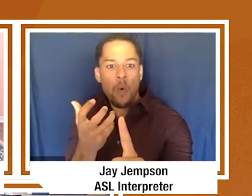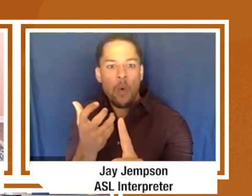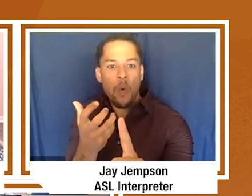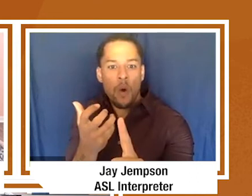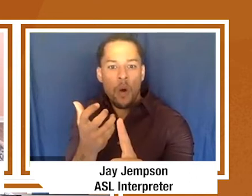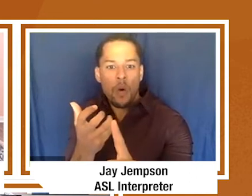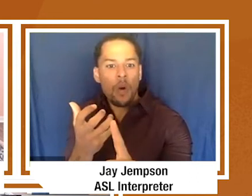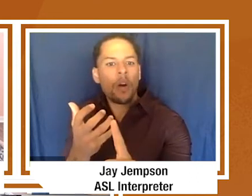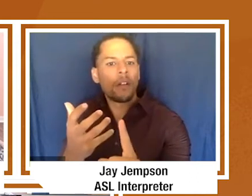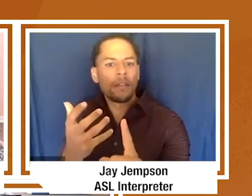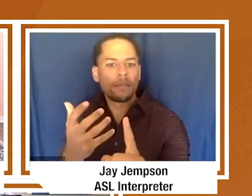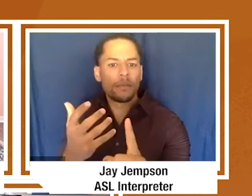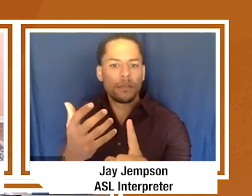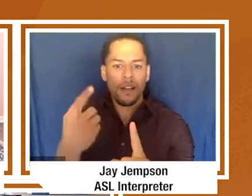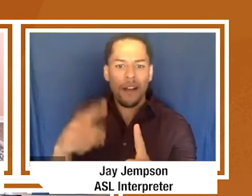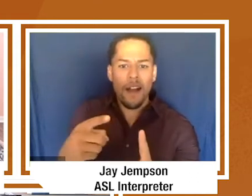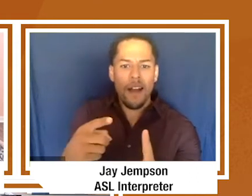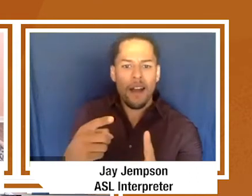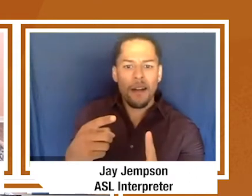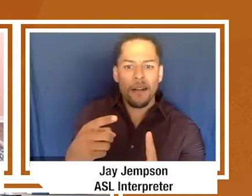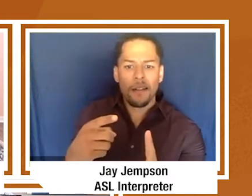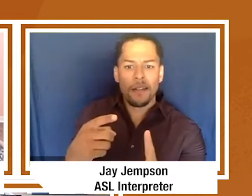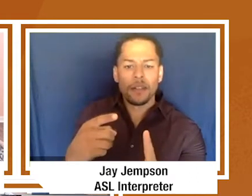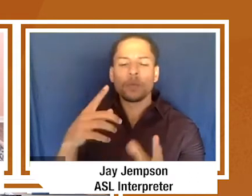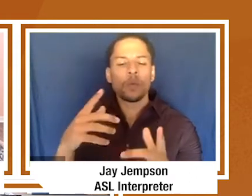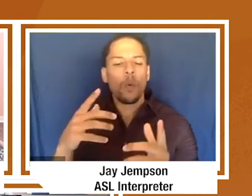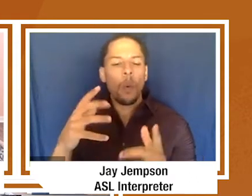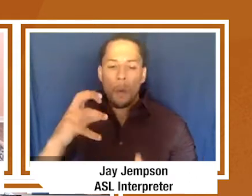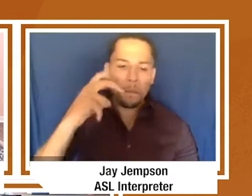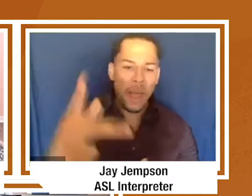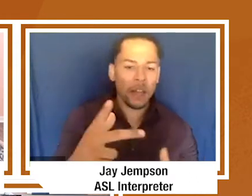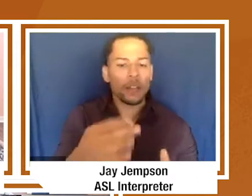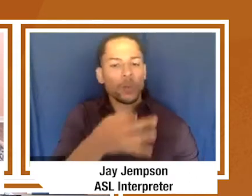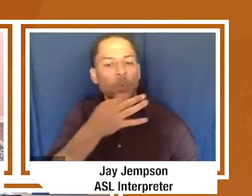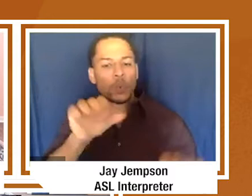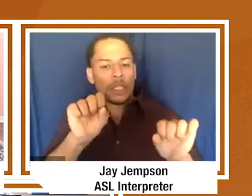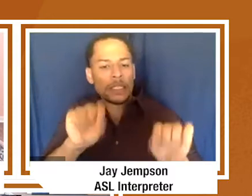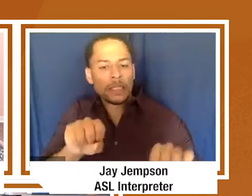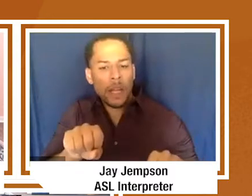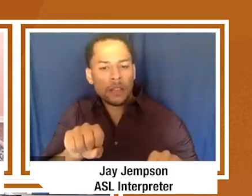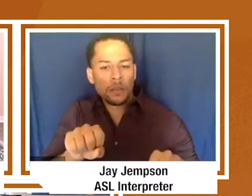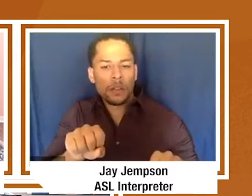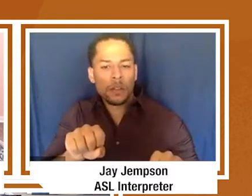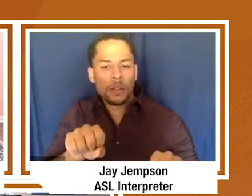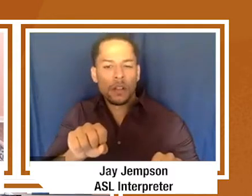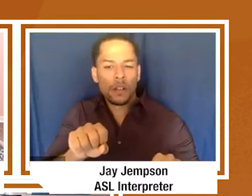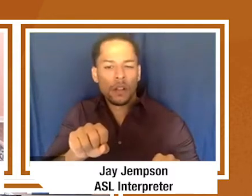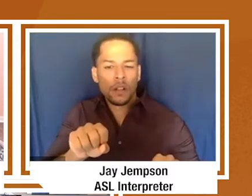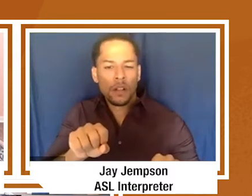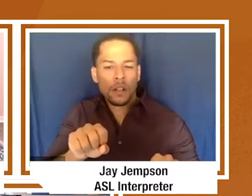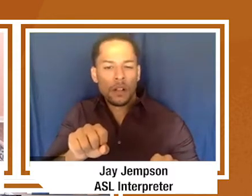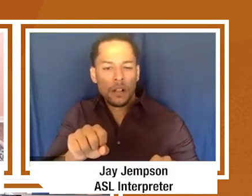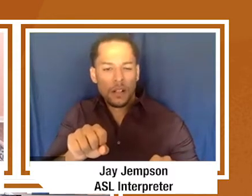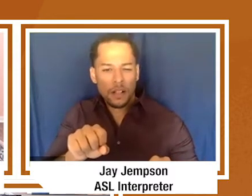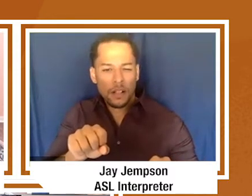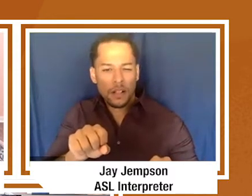22-23. So 22, end of fall into the spring season of 23. And there are sound